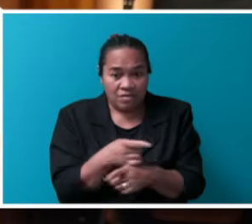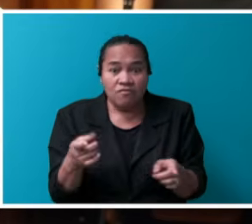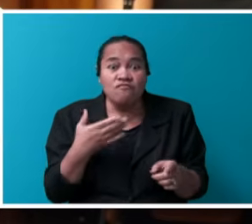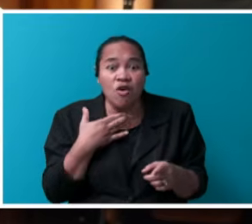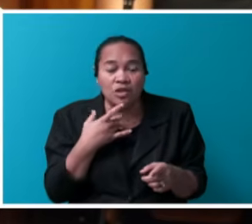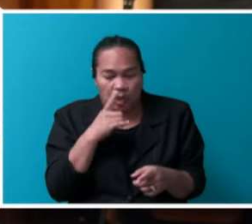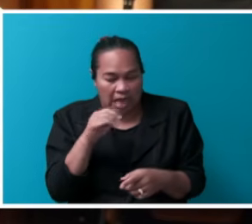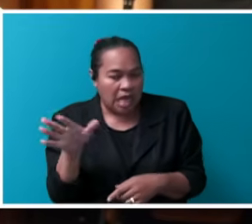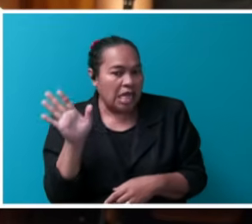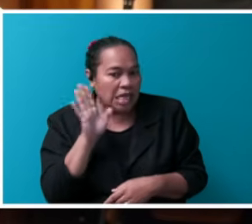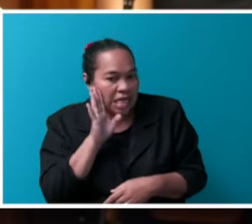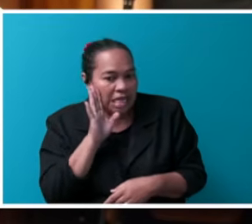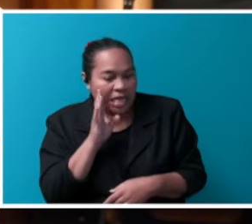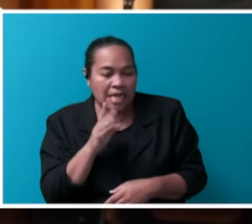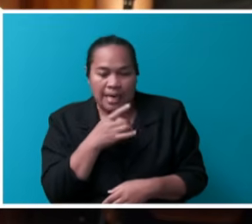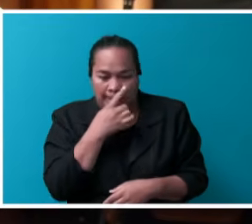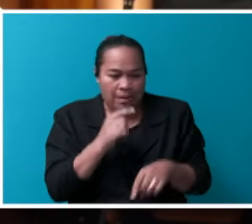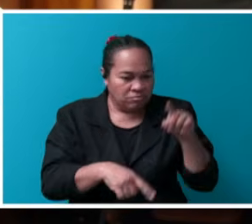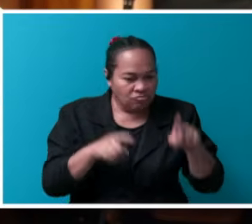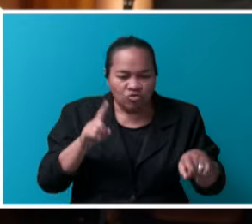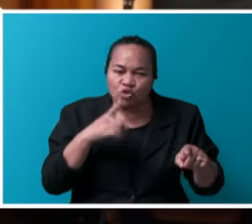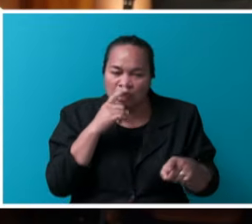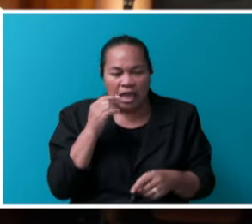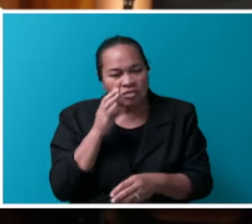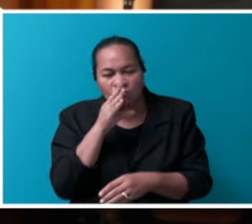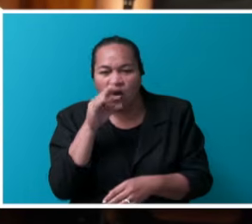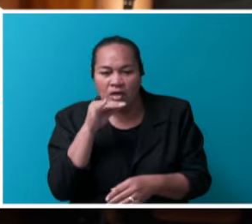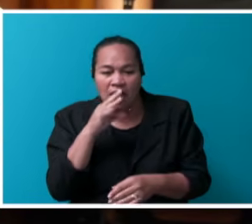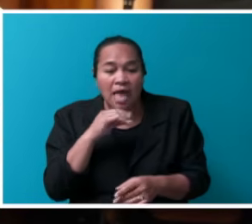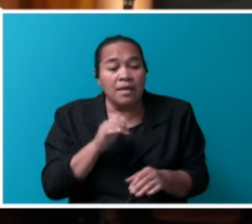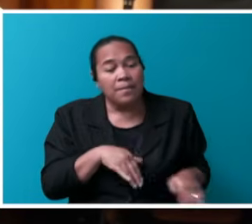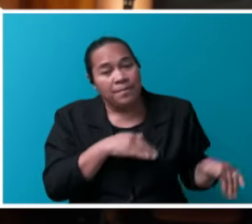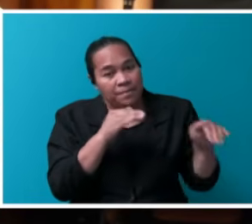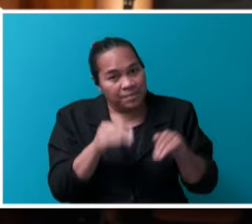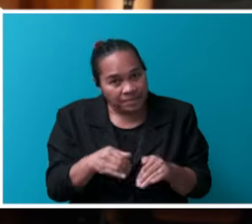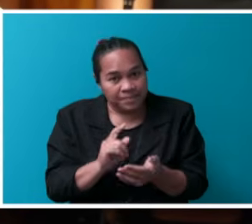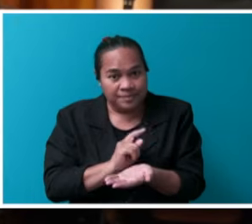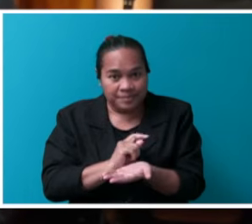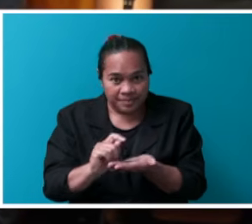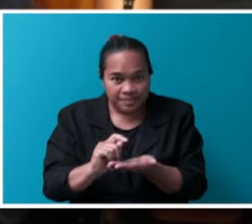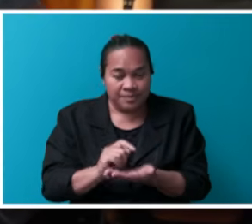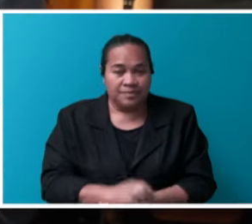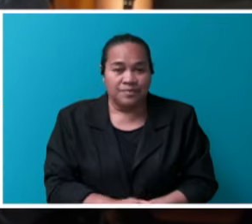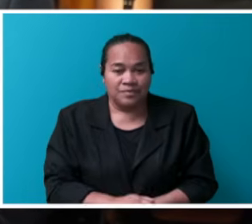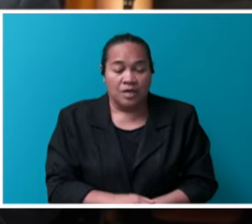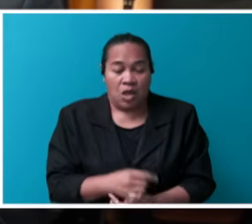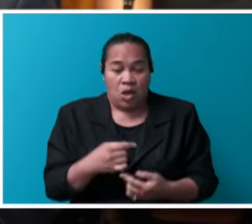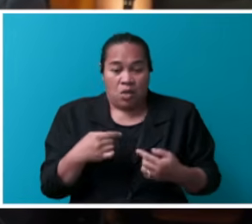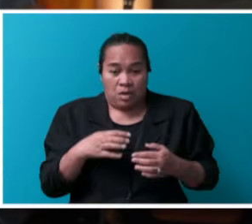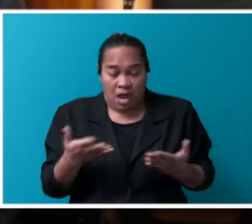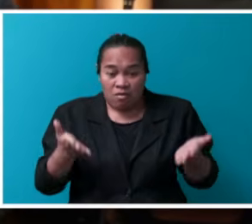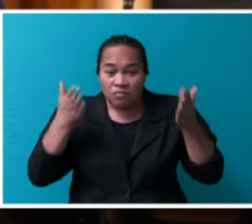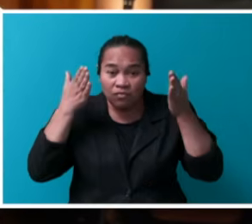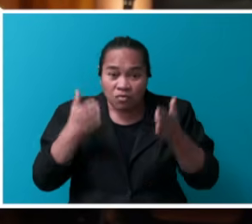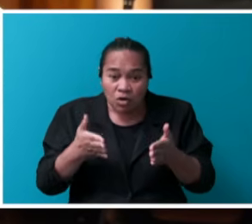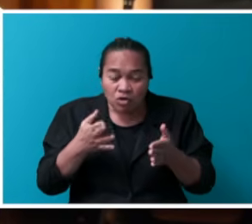and governance and economic policy making is shaped by participation and transparency. We are focused on fixing our